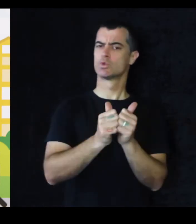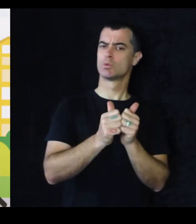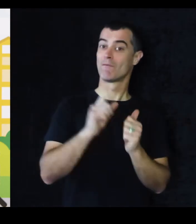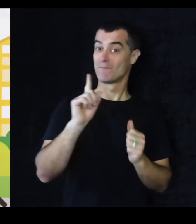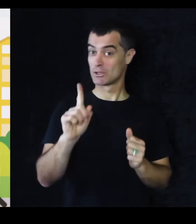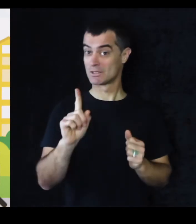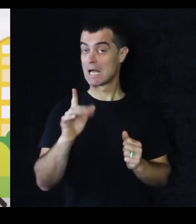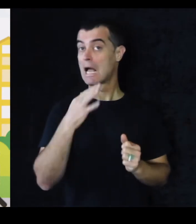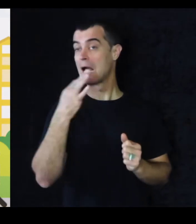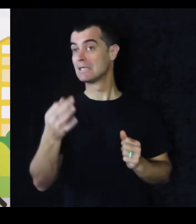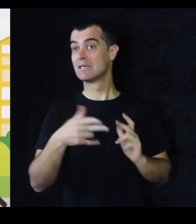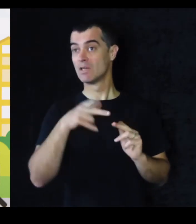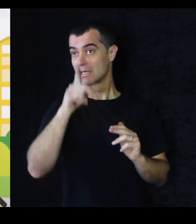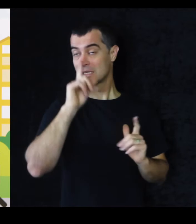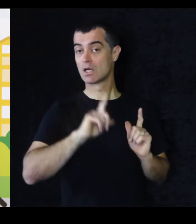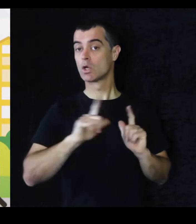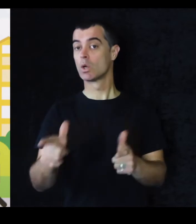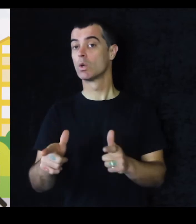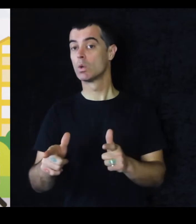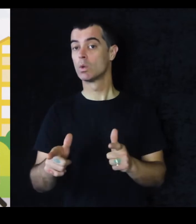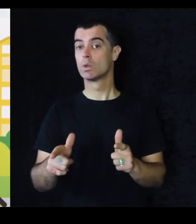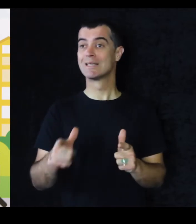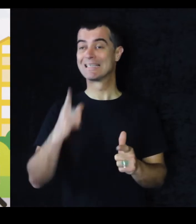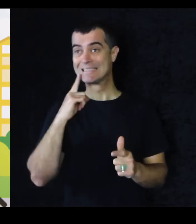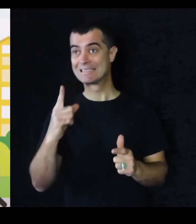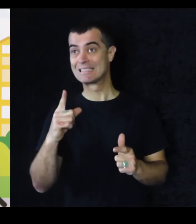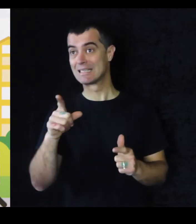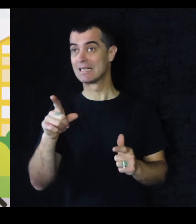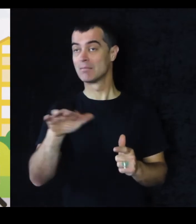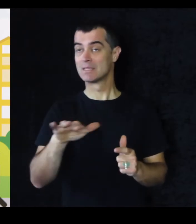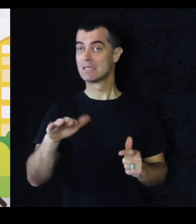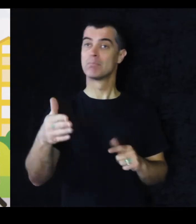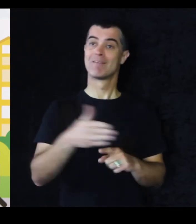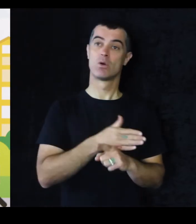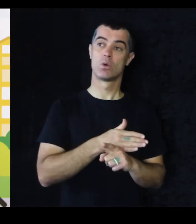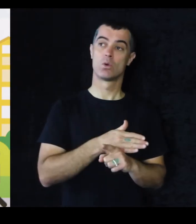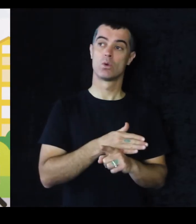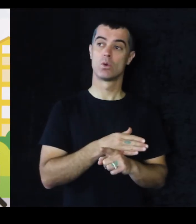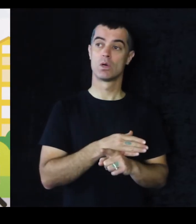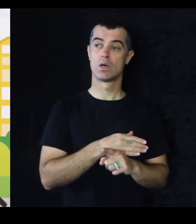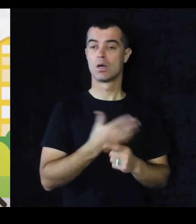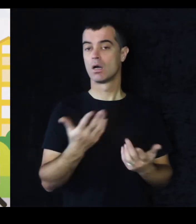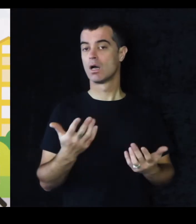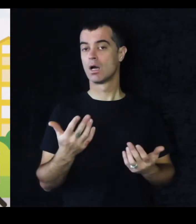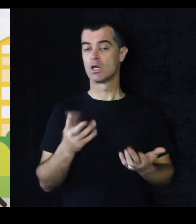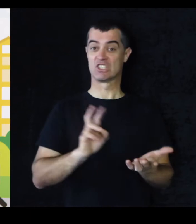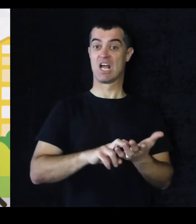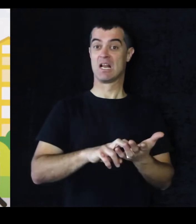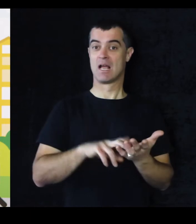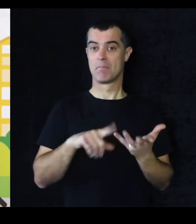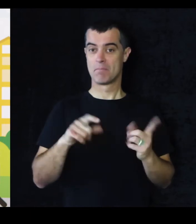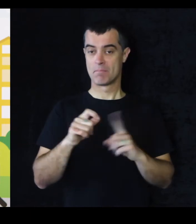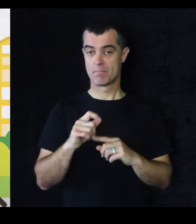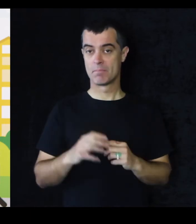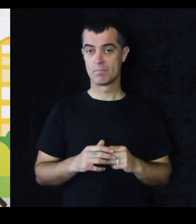first. Maybe ask if you can go and see it before, just signing up for